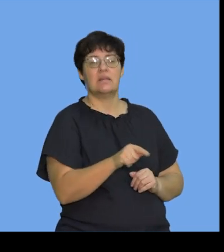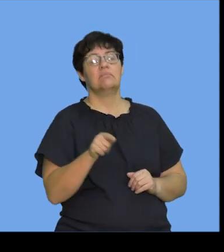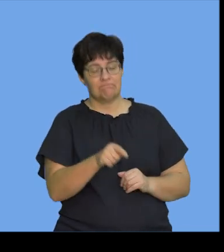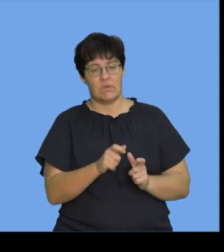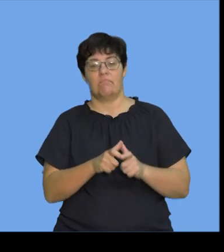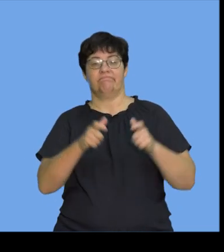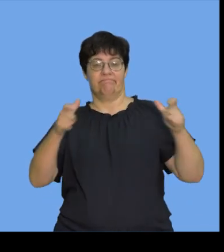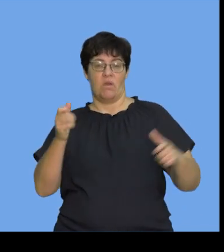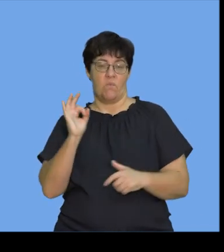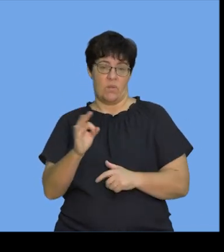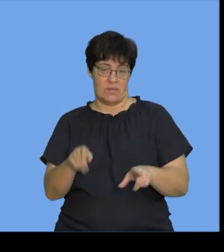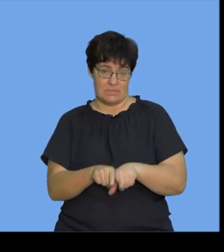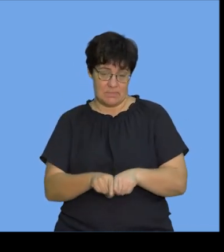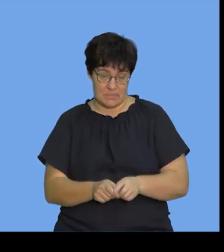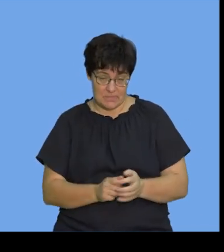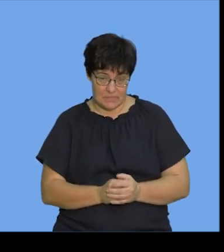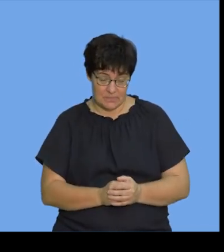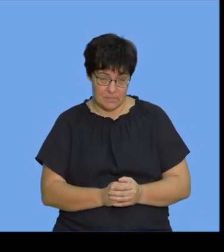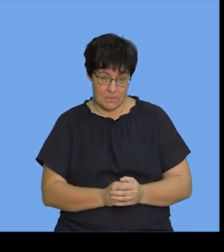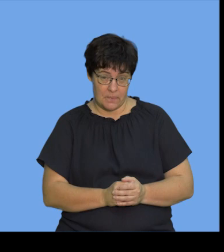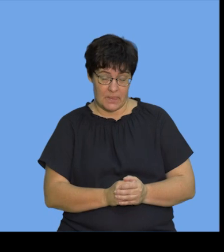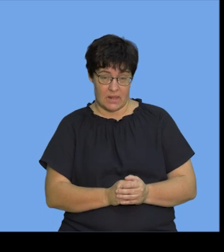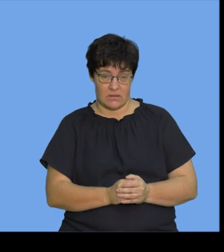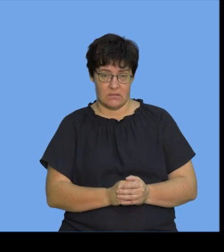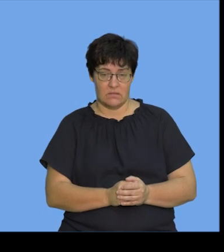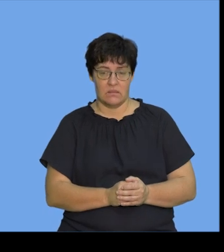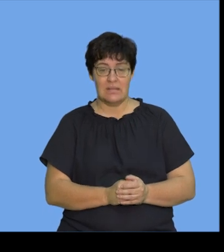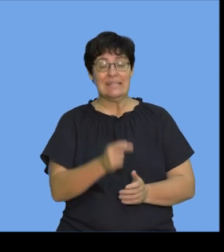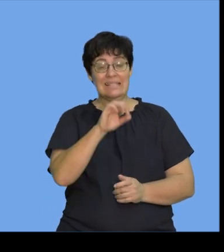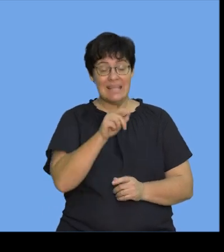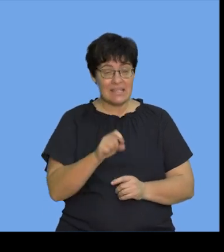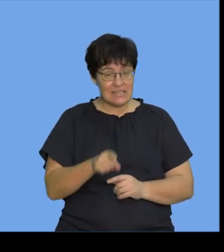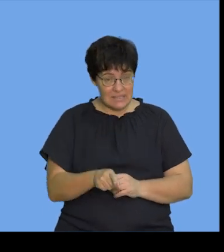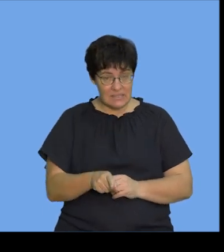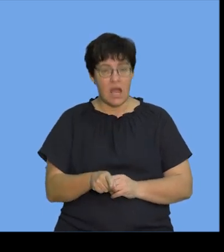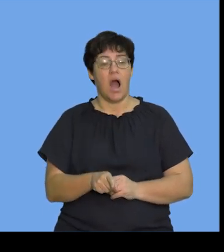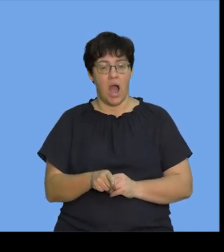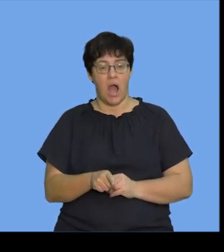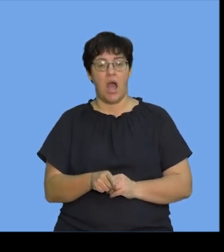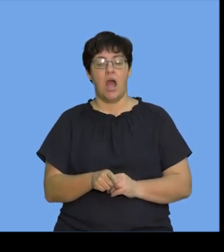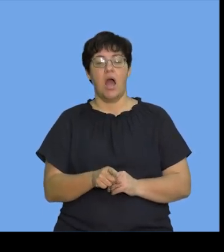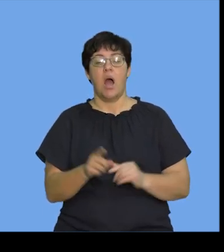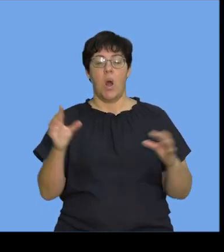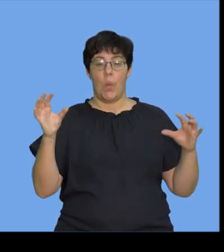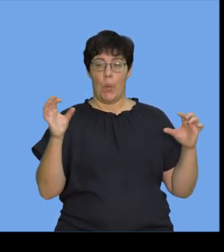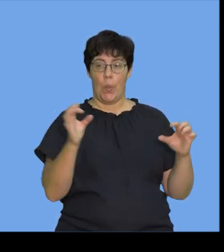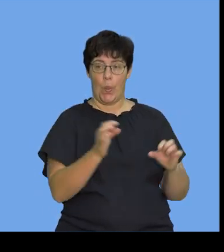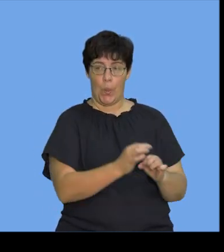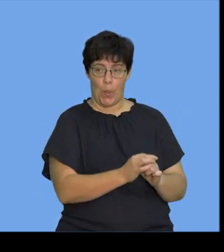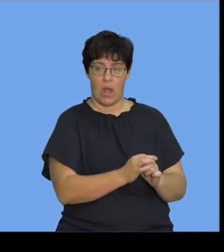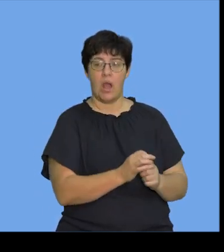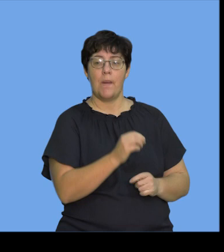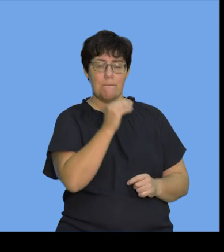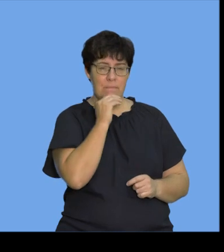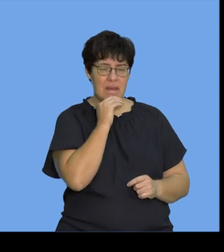diverging. When a series is converging, we can then find the sum to infinity.